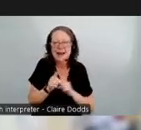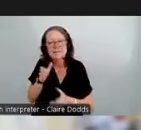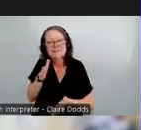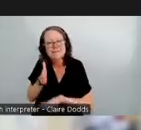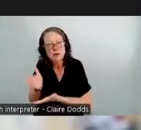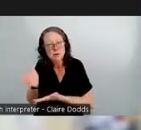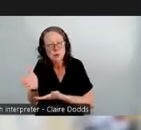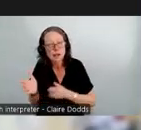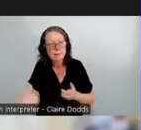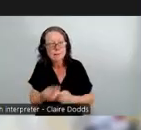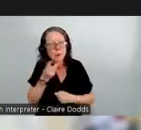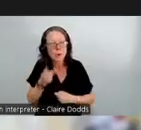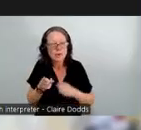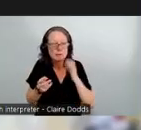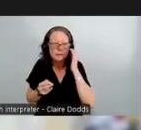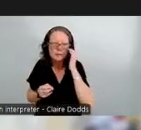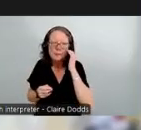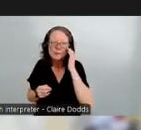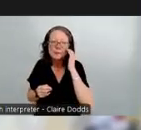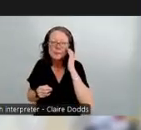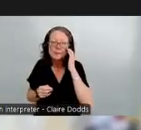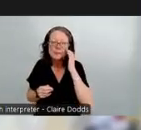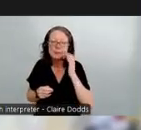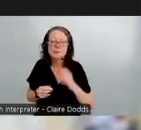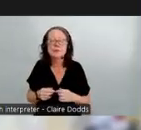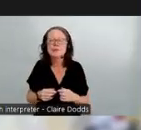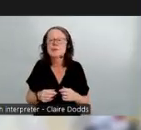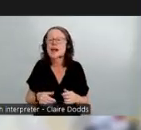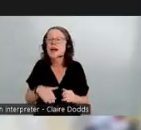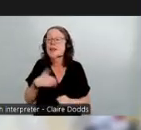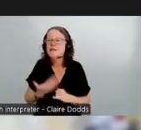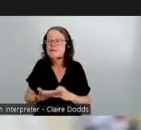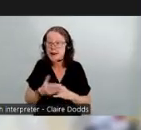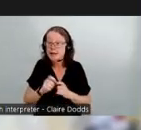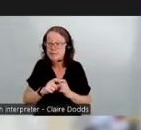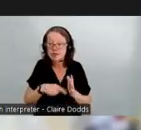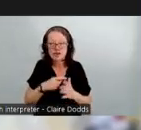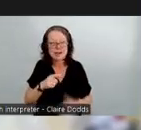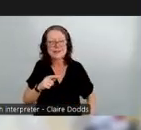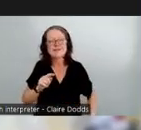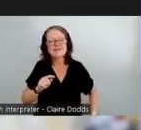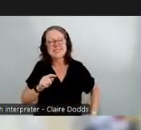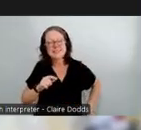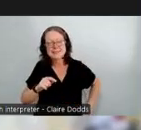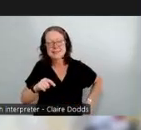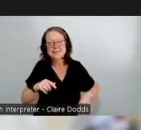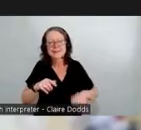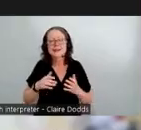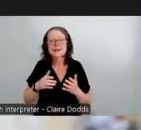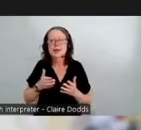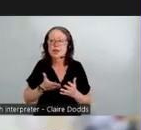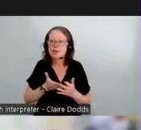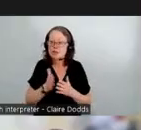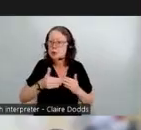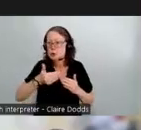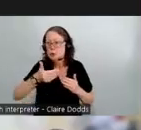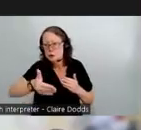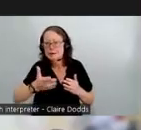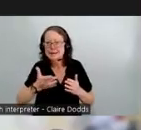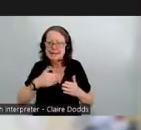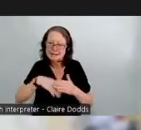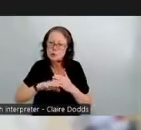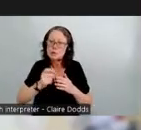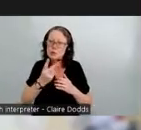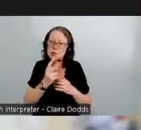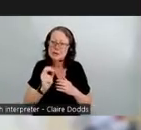The final project I'll tell you about, which spills into 2027, but as we've said, it's the campaign and the spirit behind it isn't going to